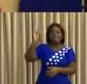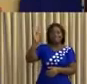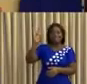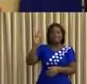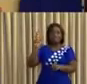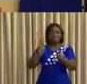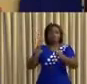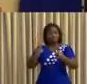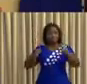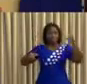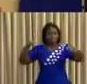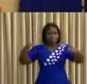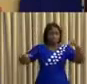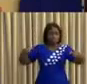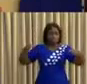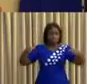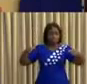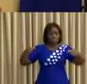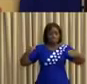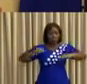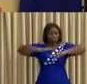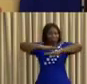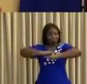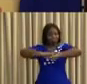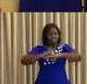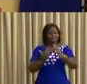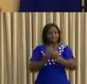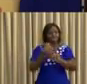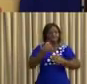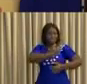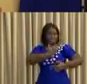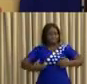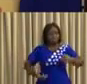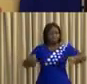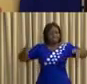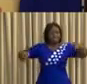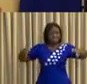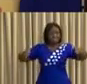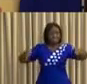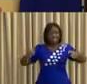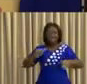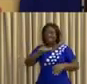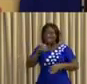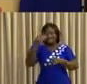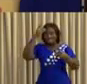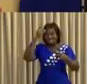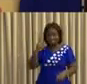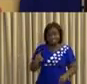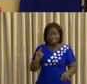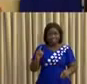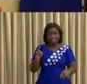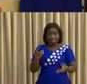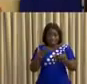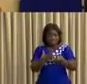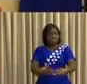of the Supreme Court, presided over by the Chief Justice, in a unanimous decision,